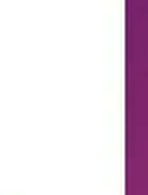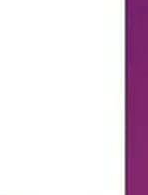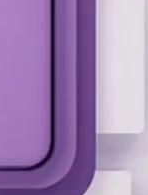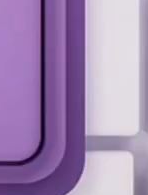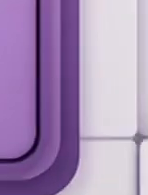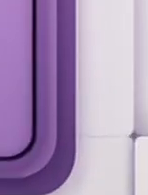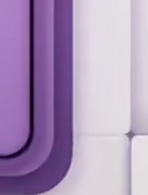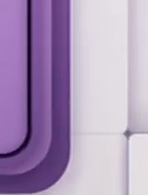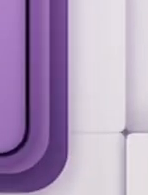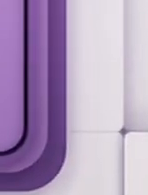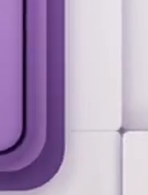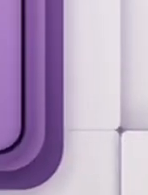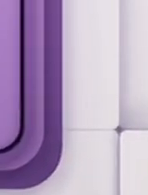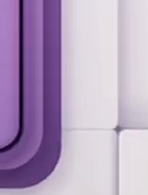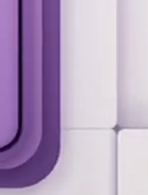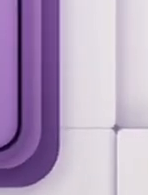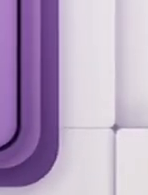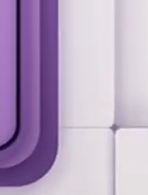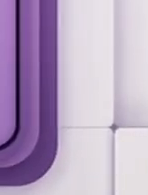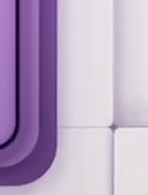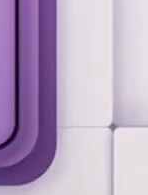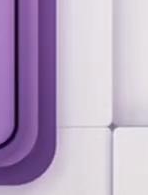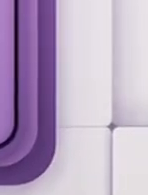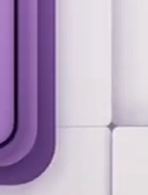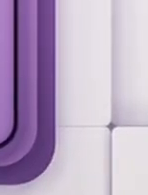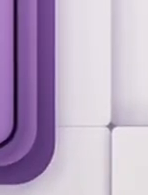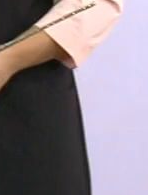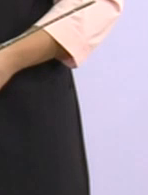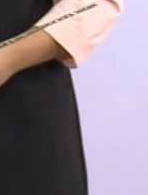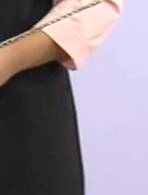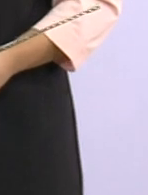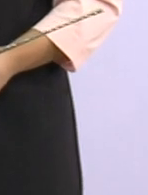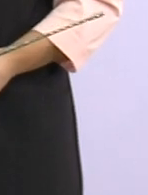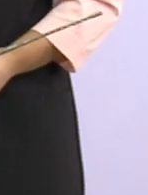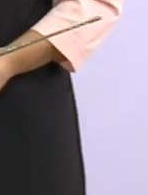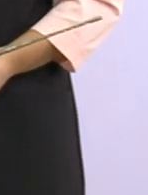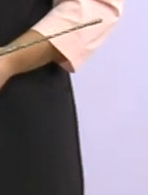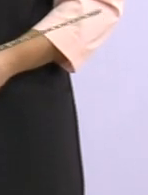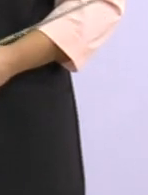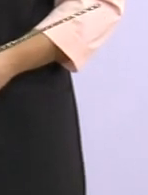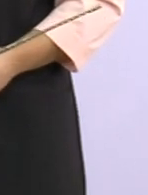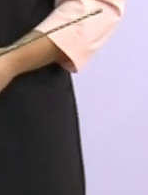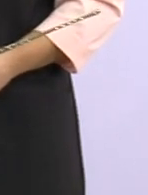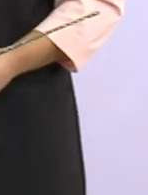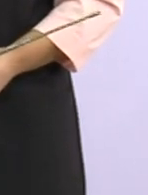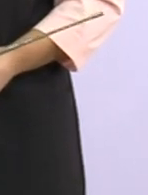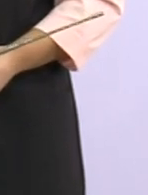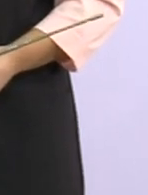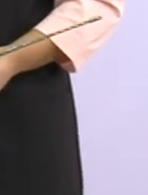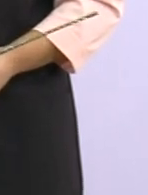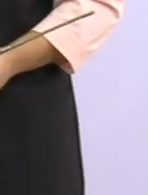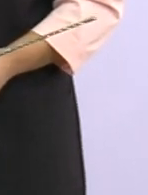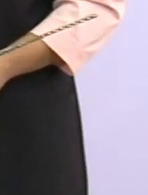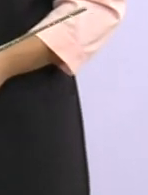Okay, Okay, students, I see you're ready. So let's check